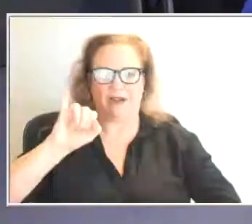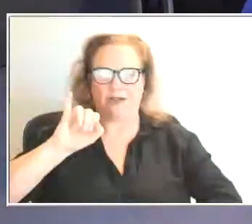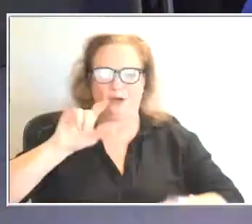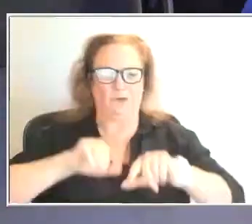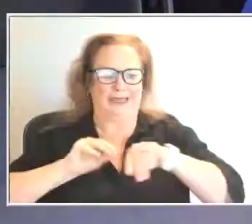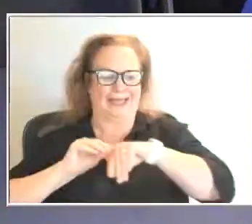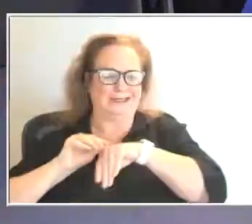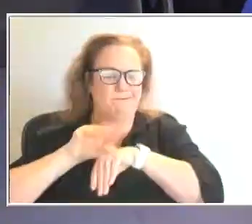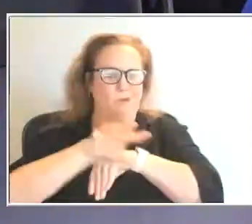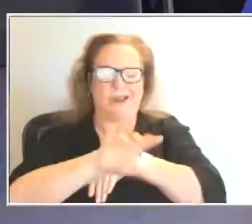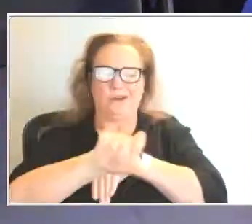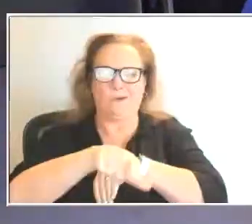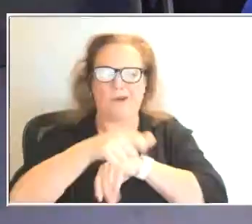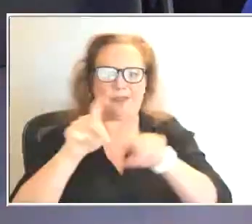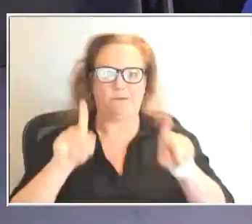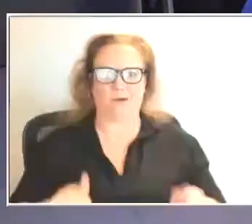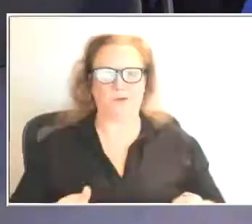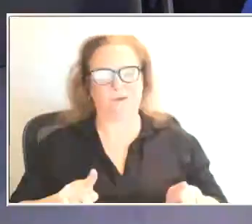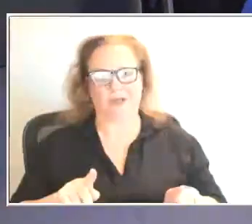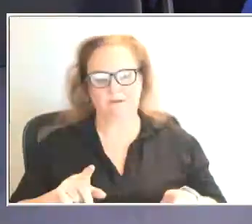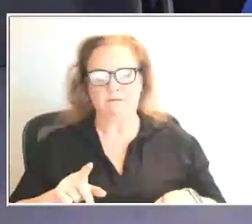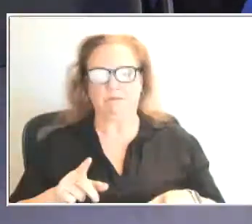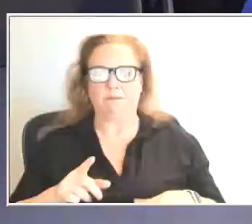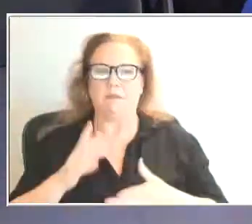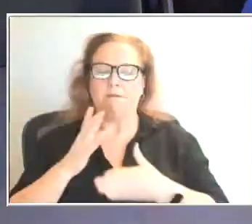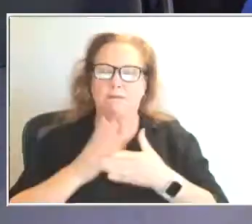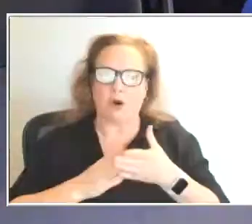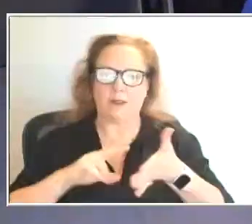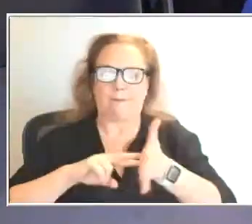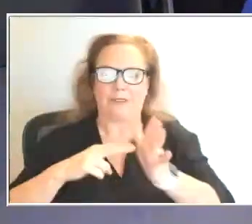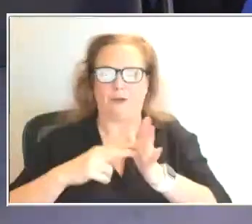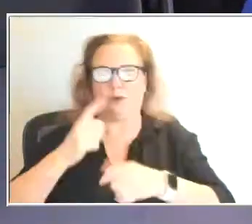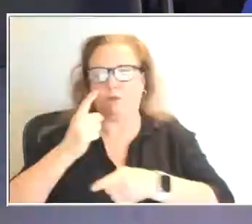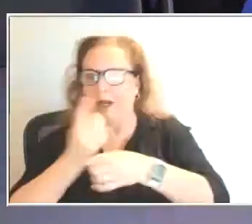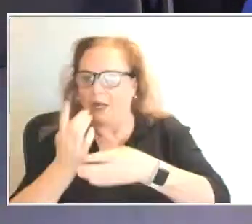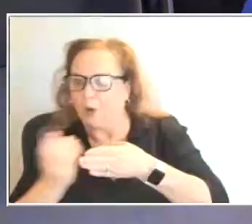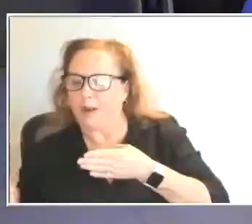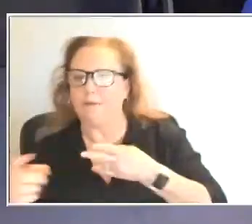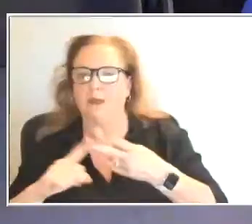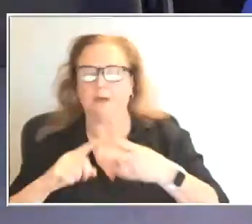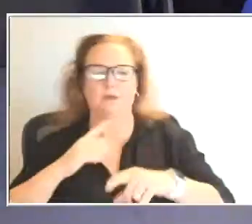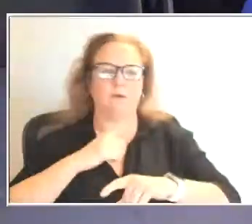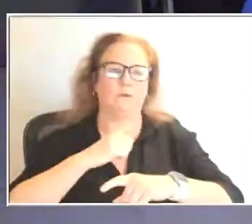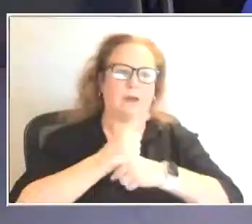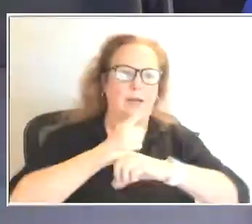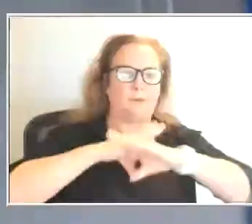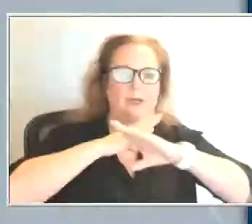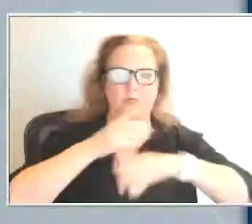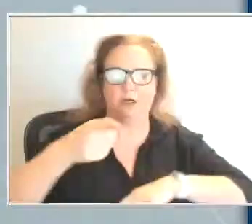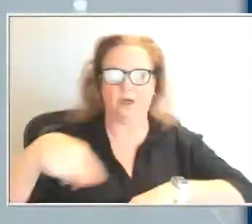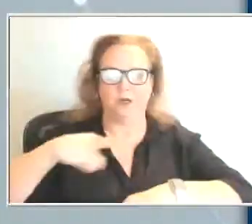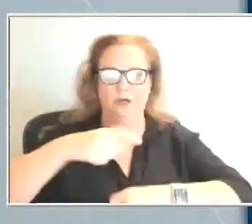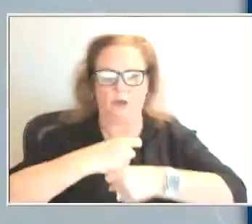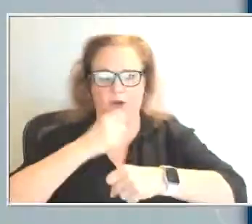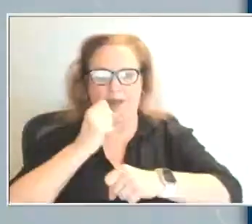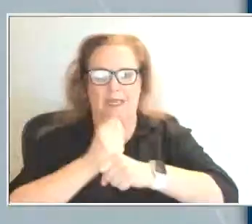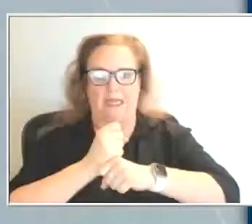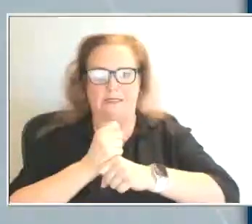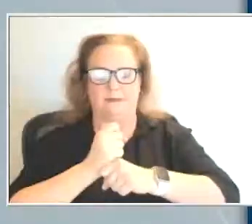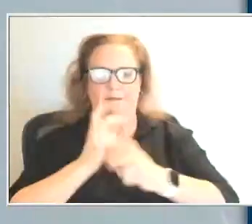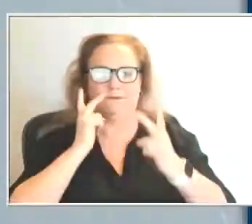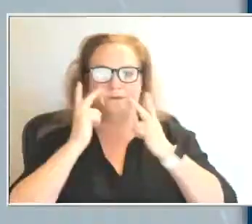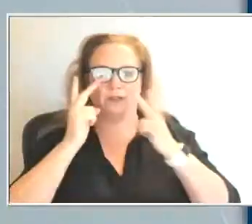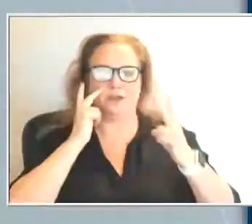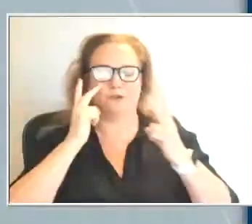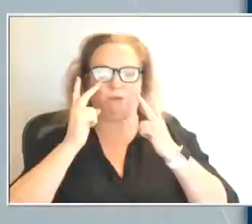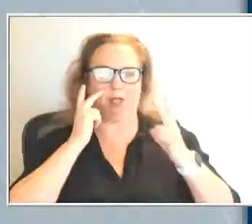person. Part of that means you have to have the right equipment, the right protection, You created some visual reminders for best